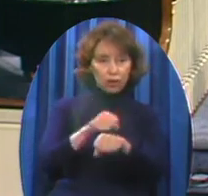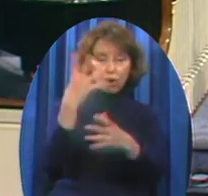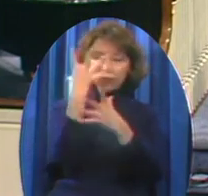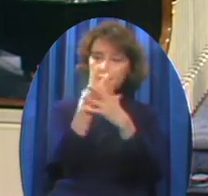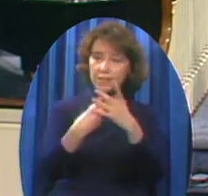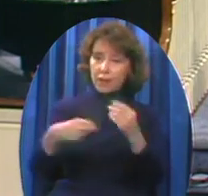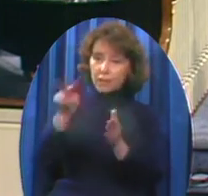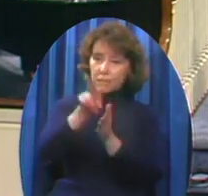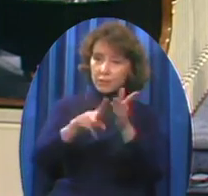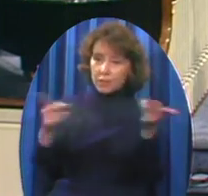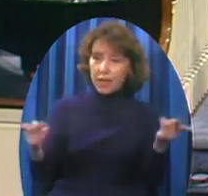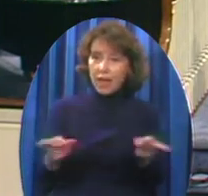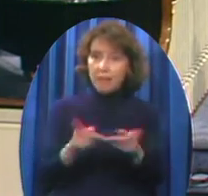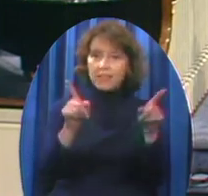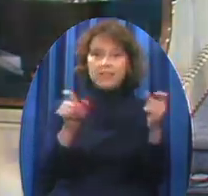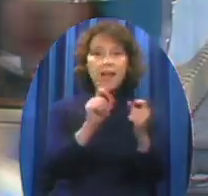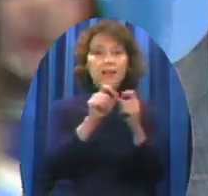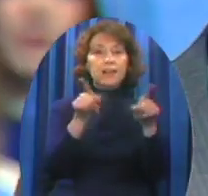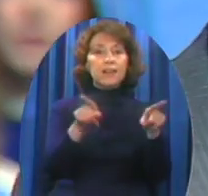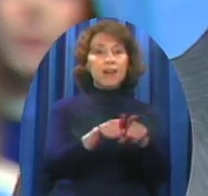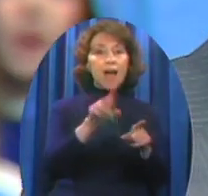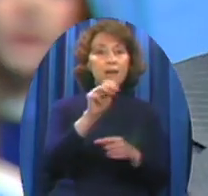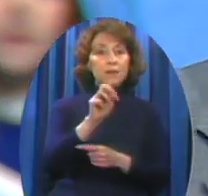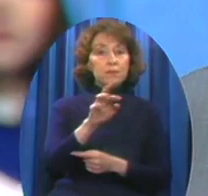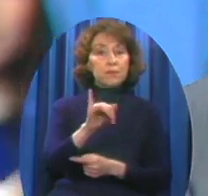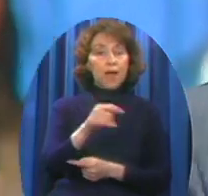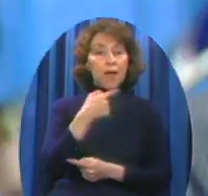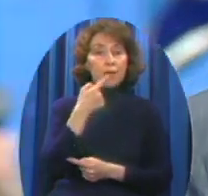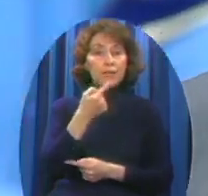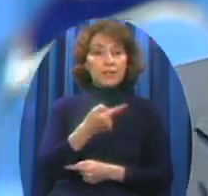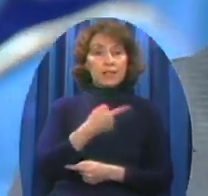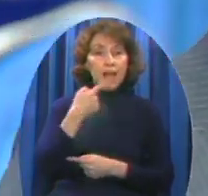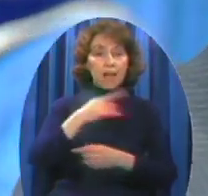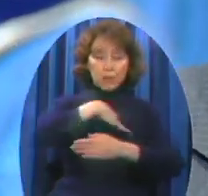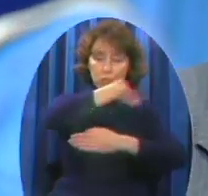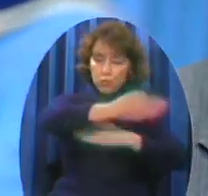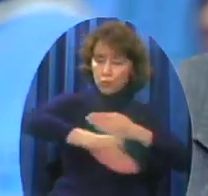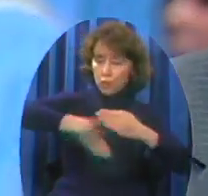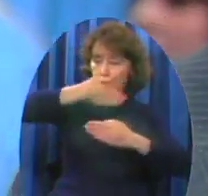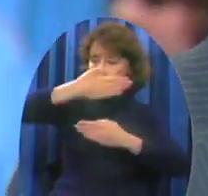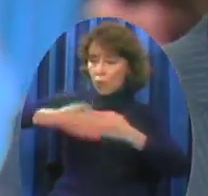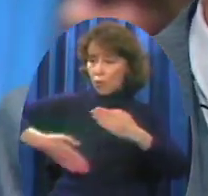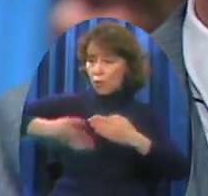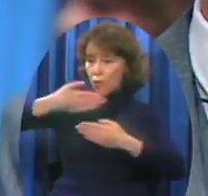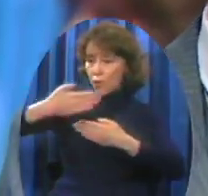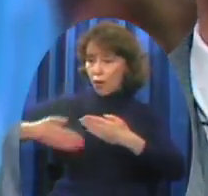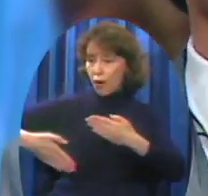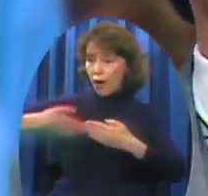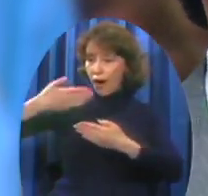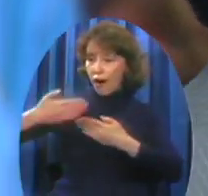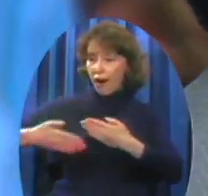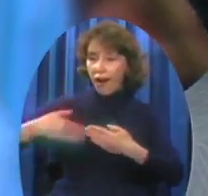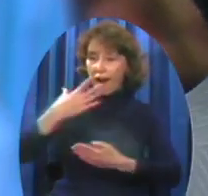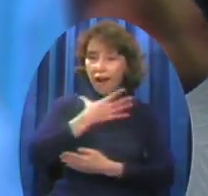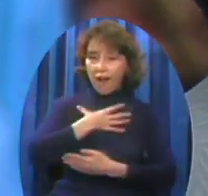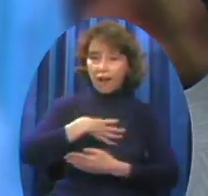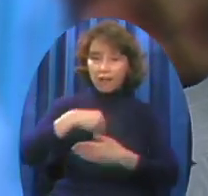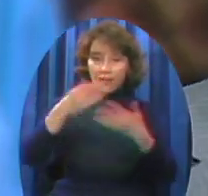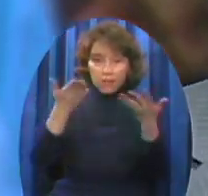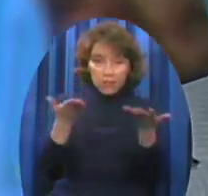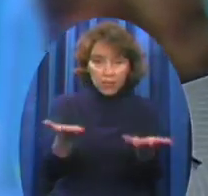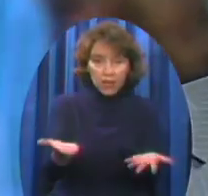just the way that Mary said. But the winding sheet they wrapped him in was just an empty